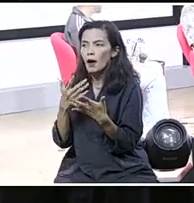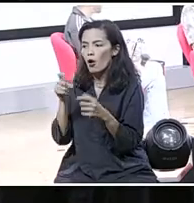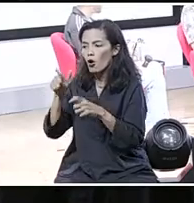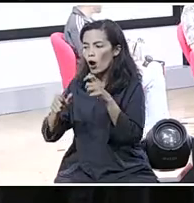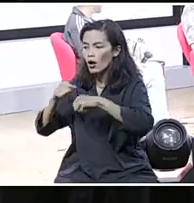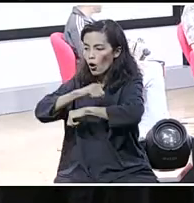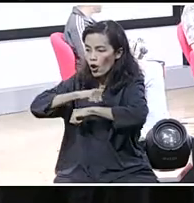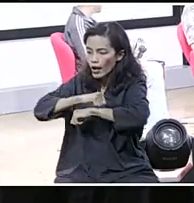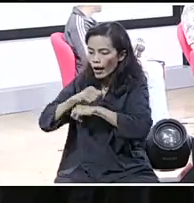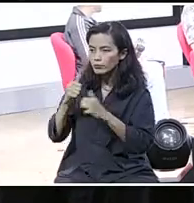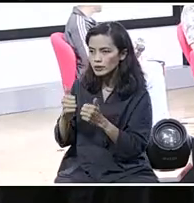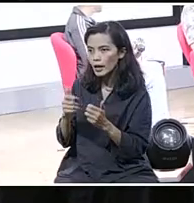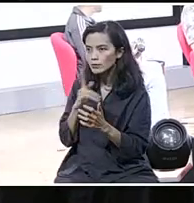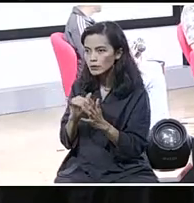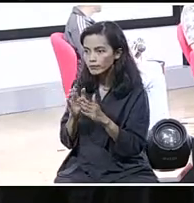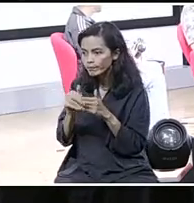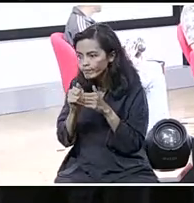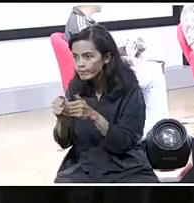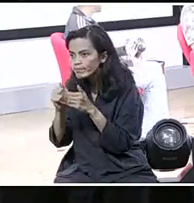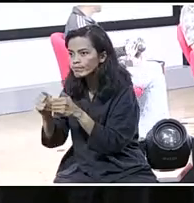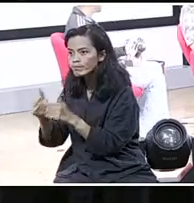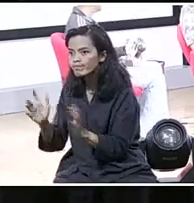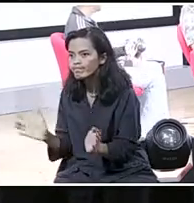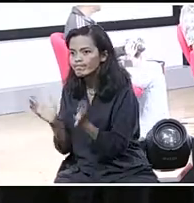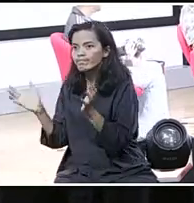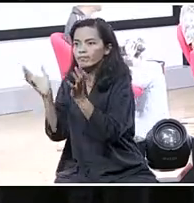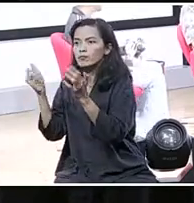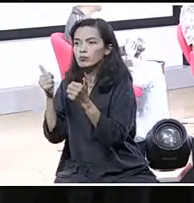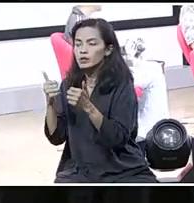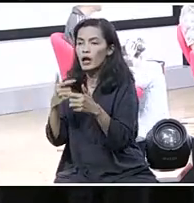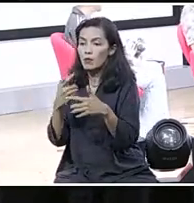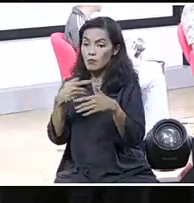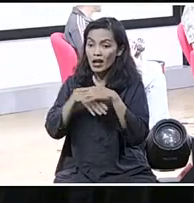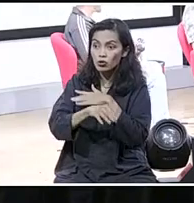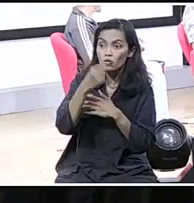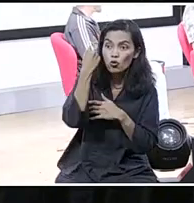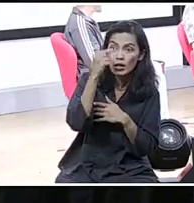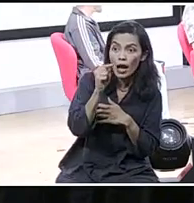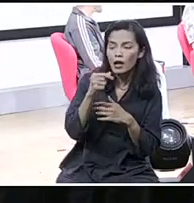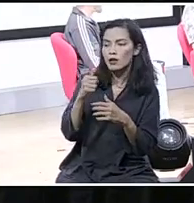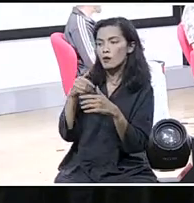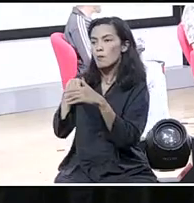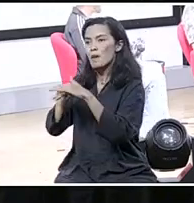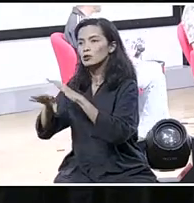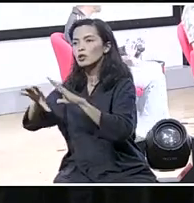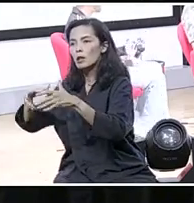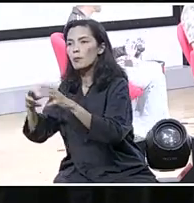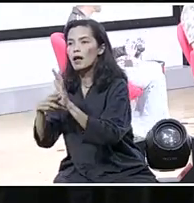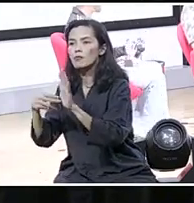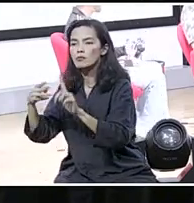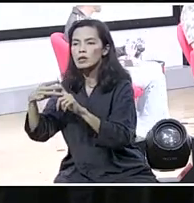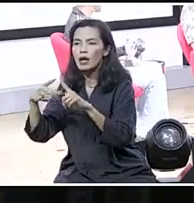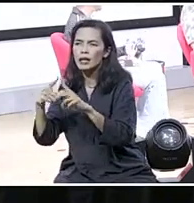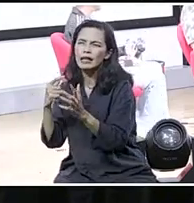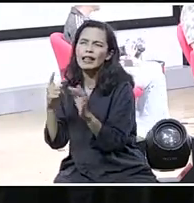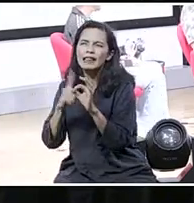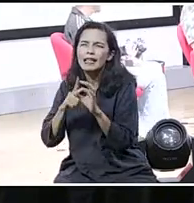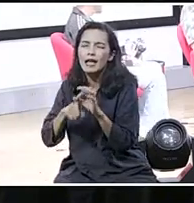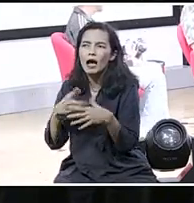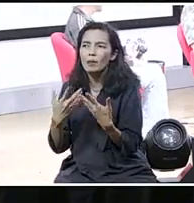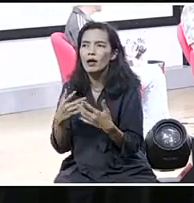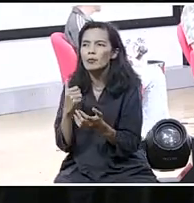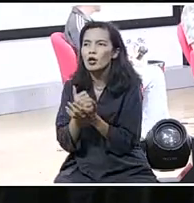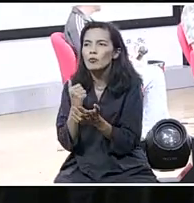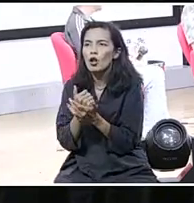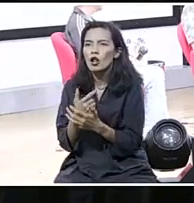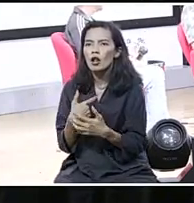are going to come into the States to play in college and potentially in the NBA. And, you know, really just trying to use my